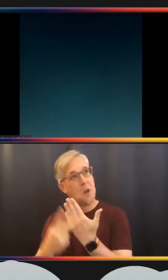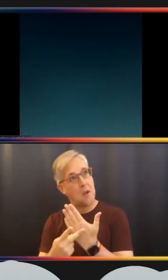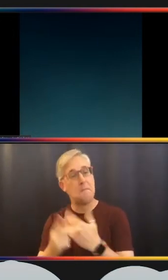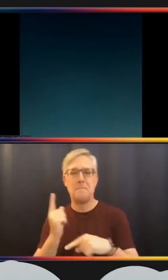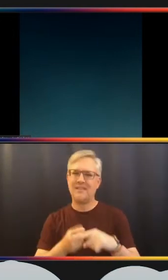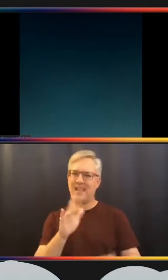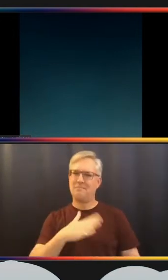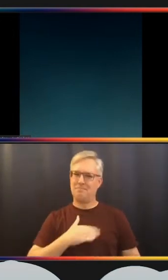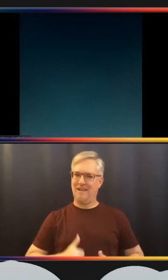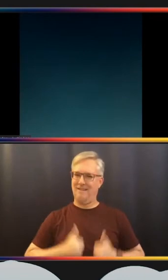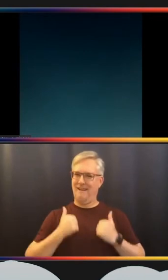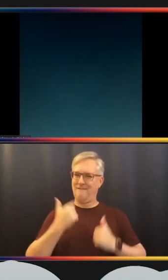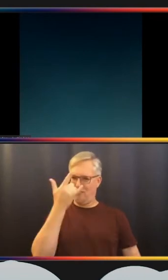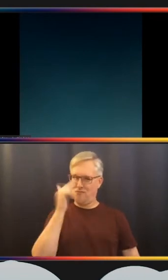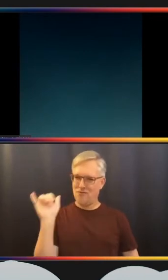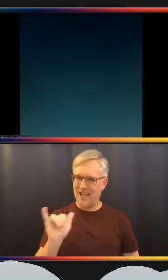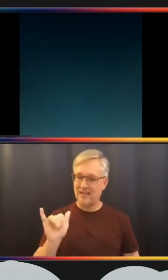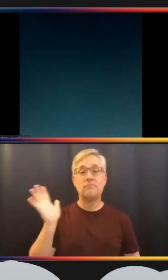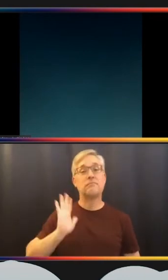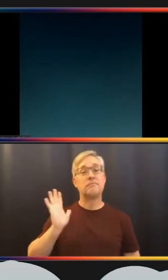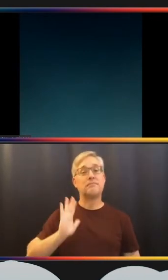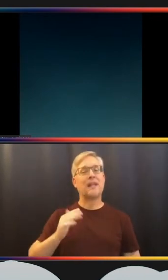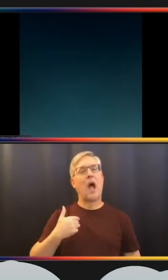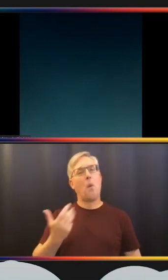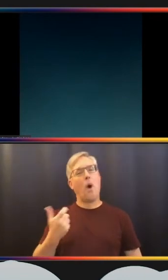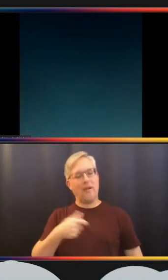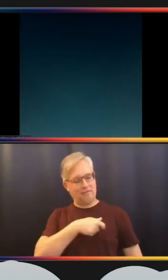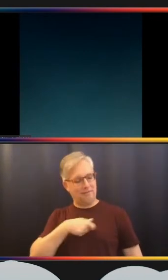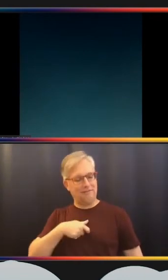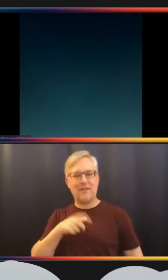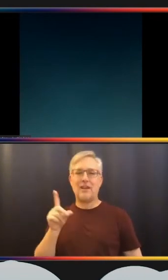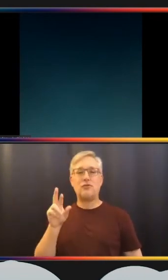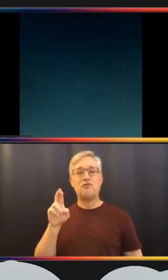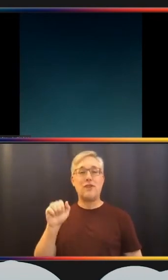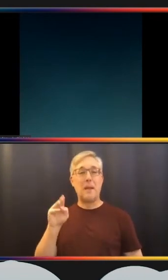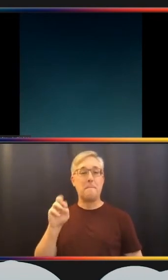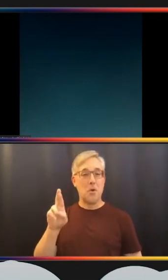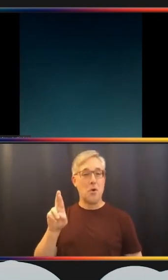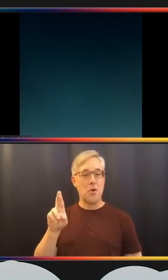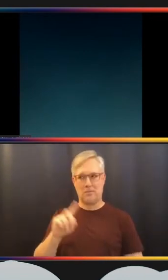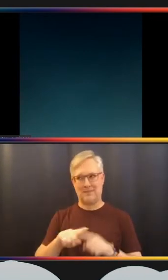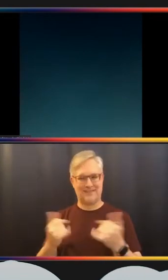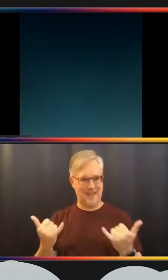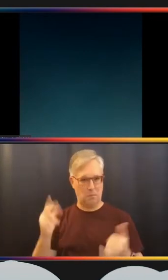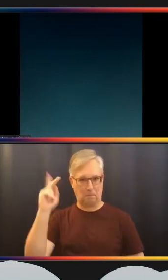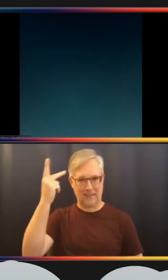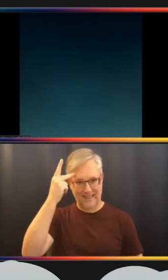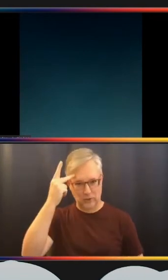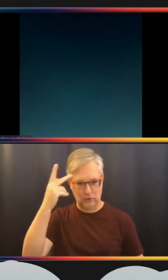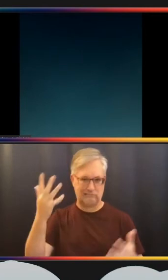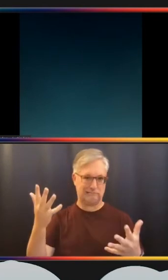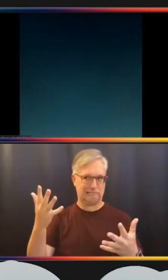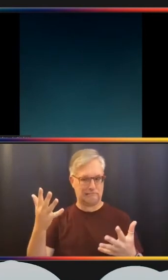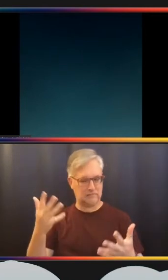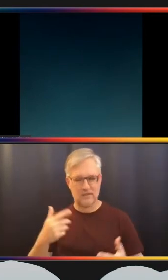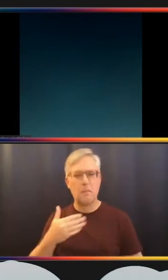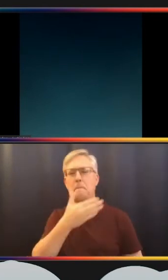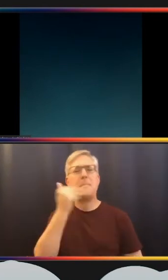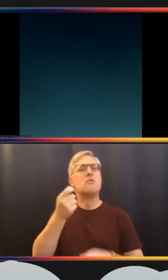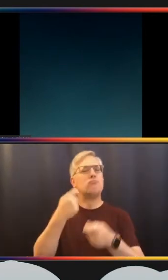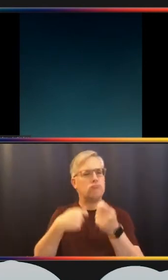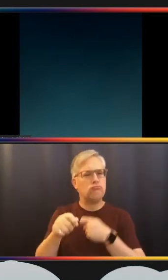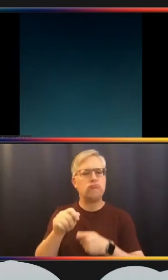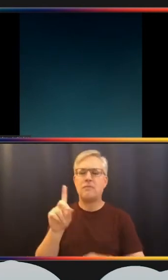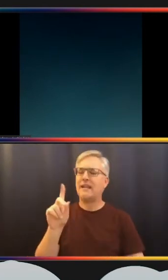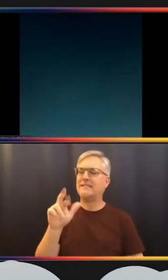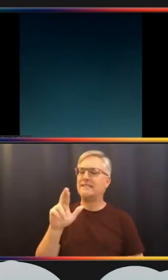Dreamer tattooed on me, but then obviously there's so much political weight on that. So I thought Dare to Dream would be a nice thing